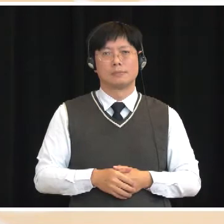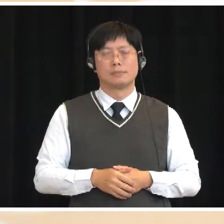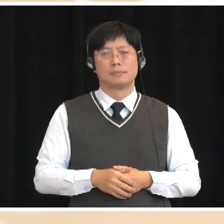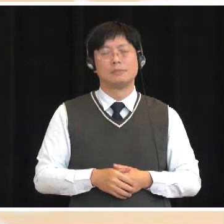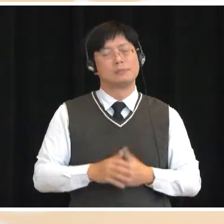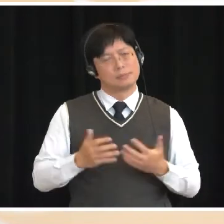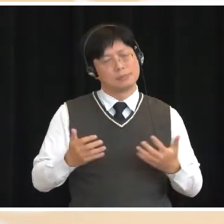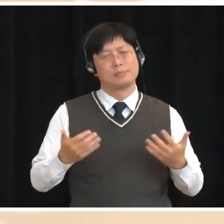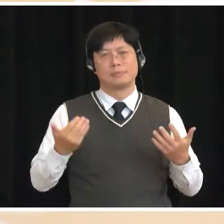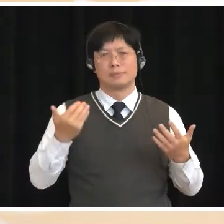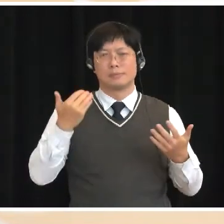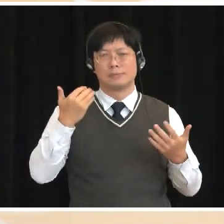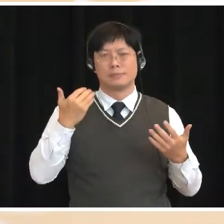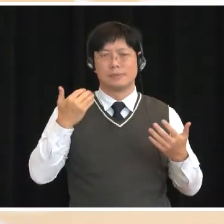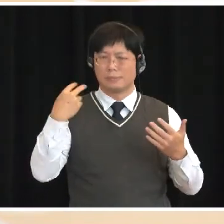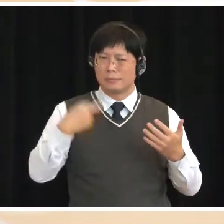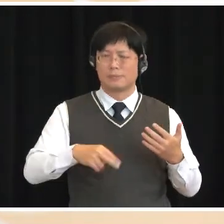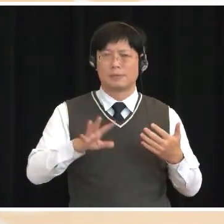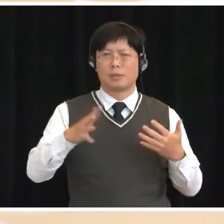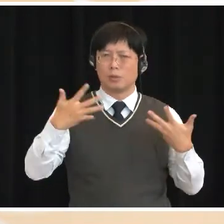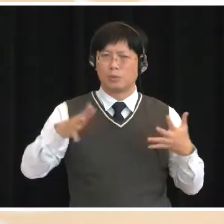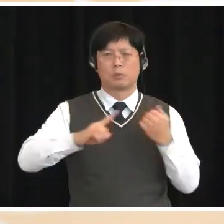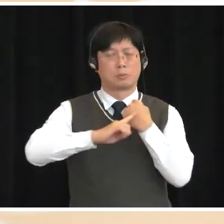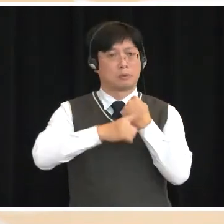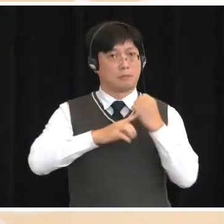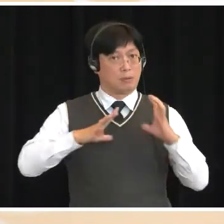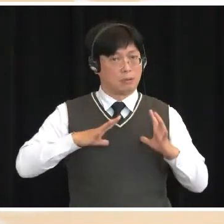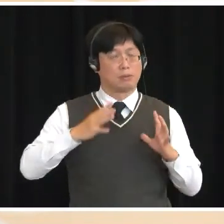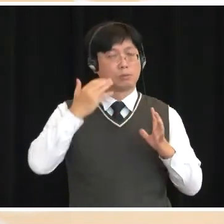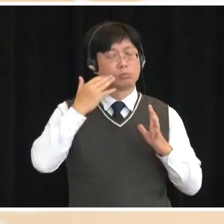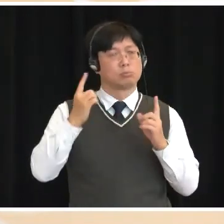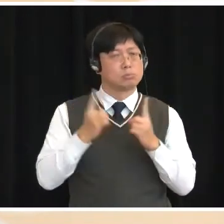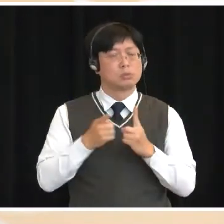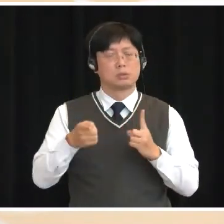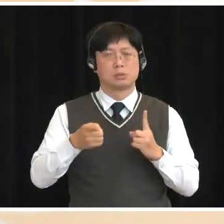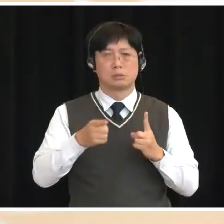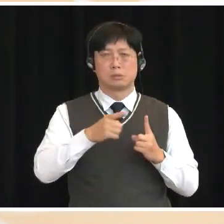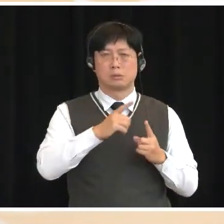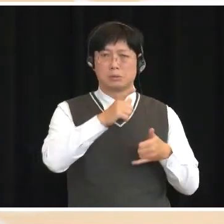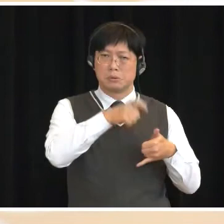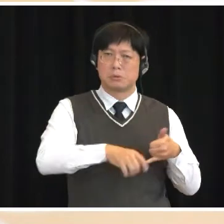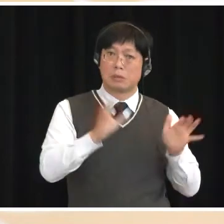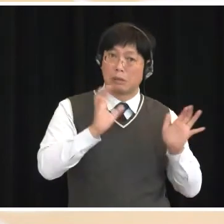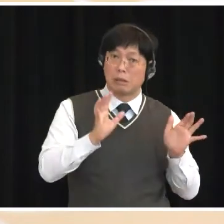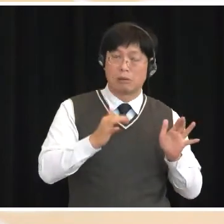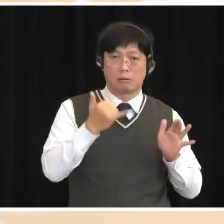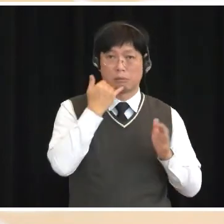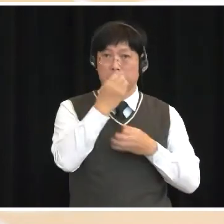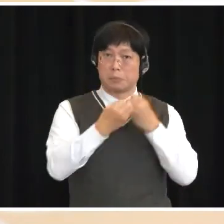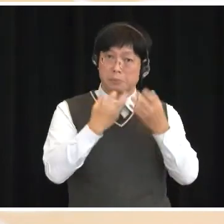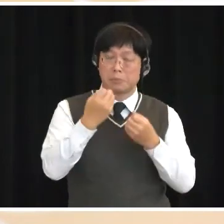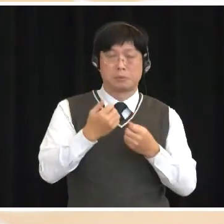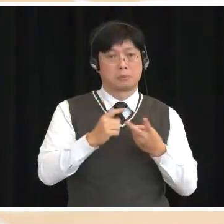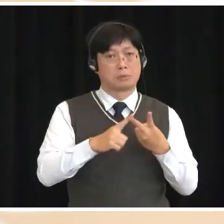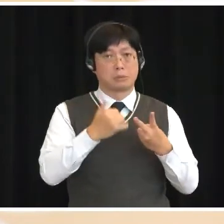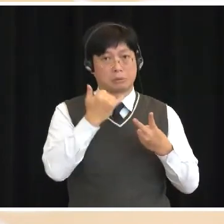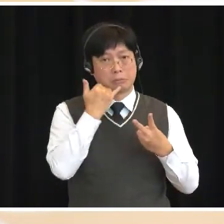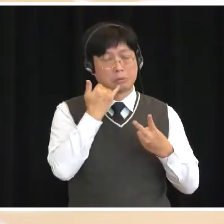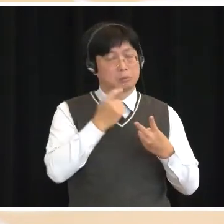a child is capable of forming her or his views. So I like an answer to that particular question as